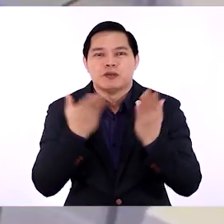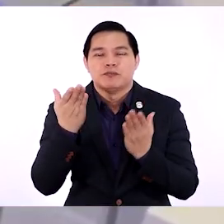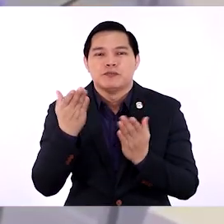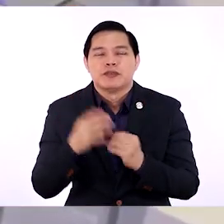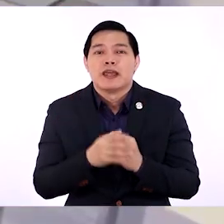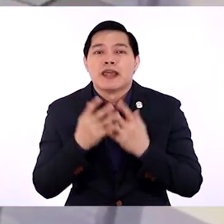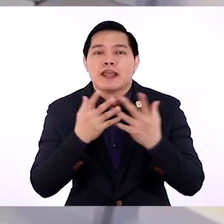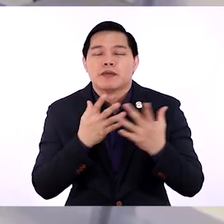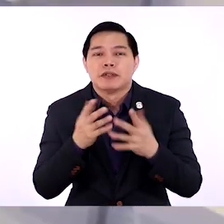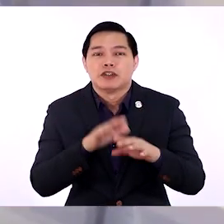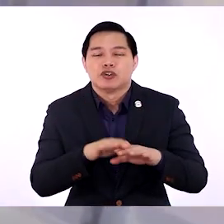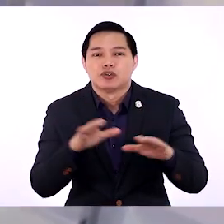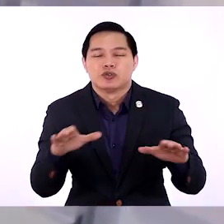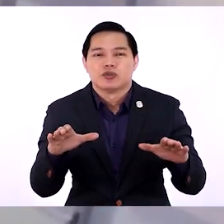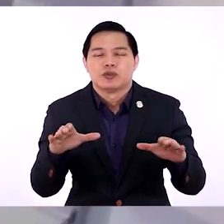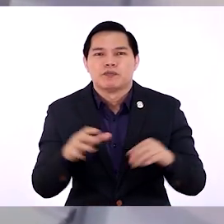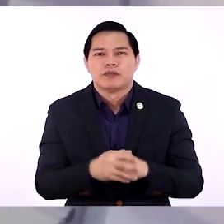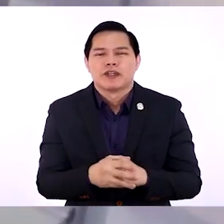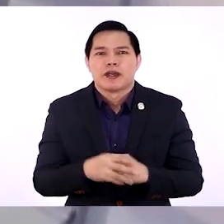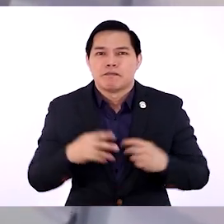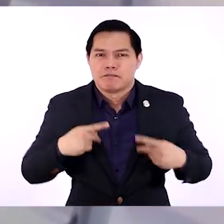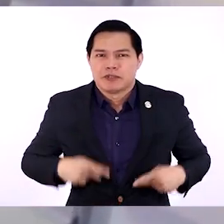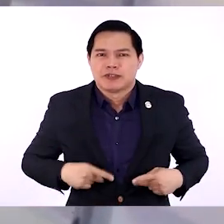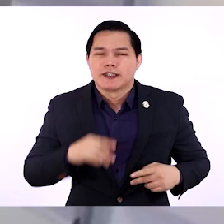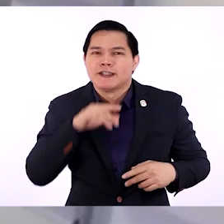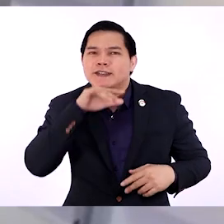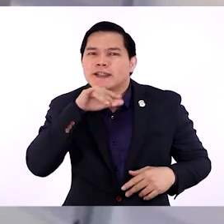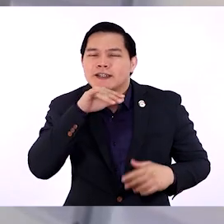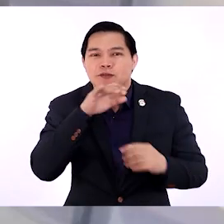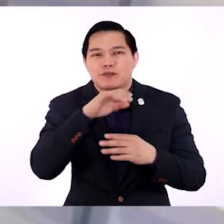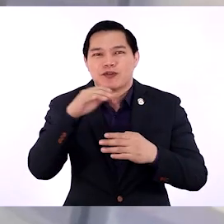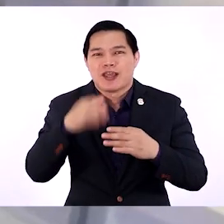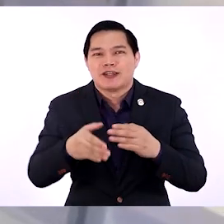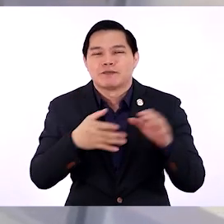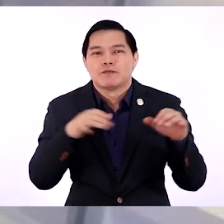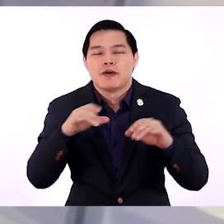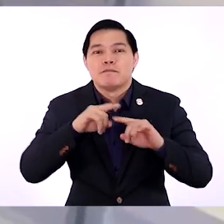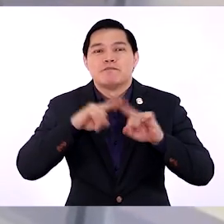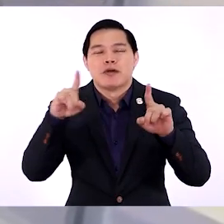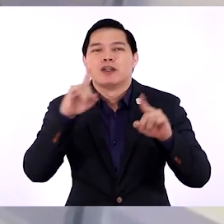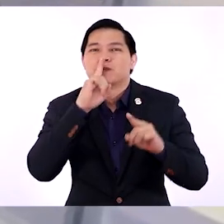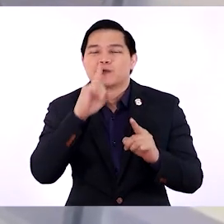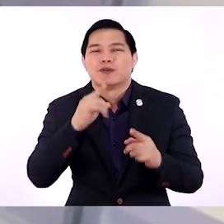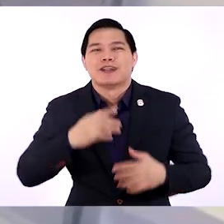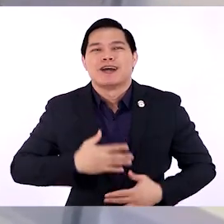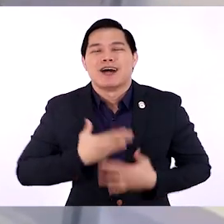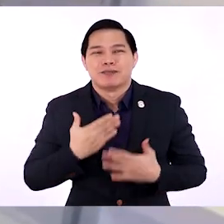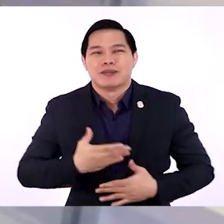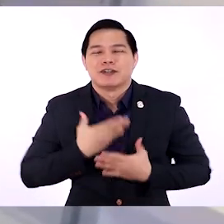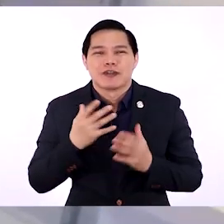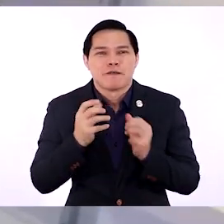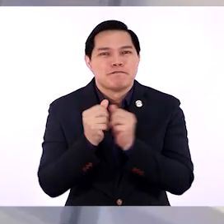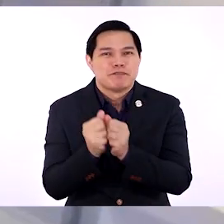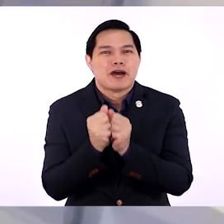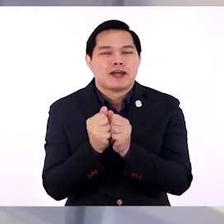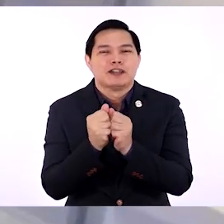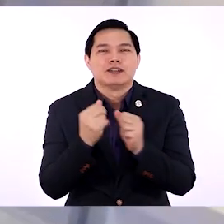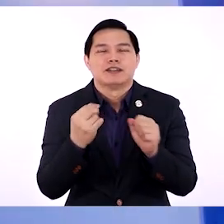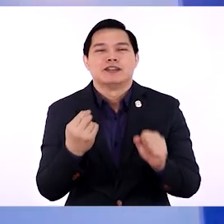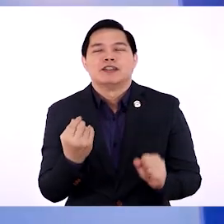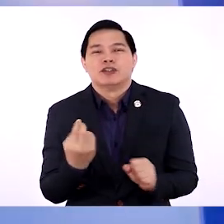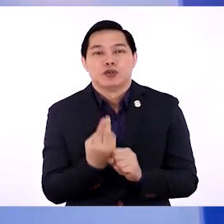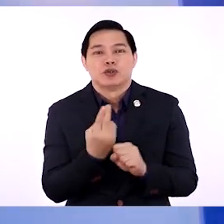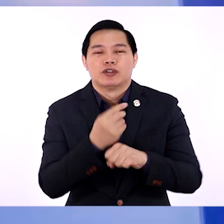Even though the children were physically tired at the end of the activity, they were extremely happy to bond and spend time with one